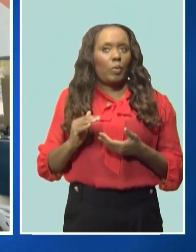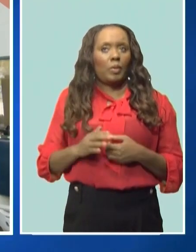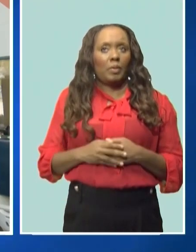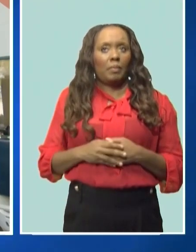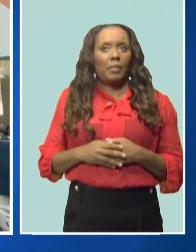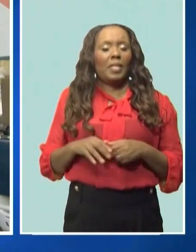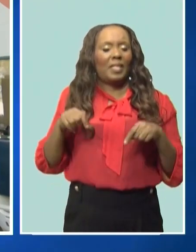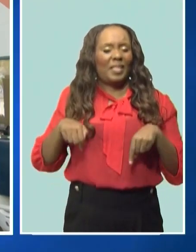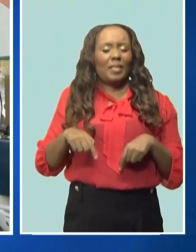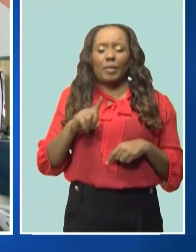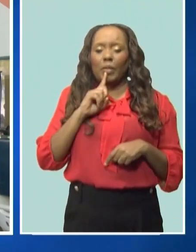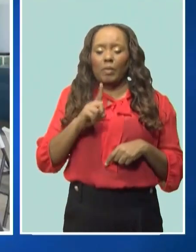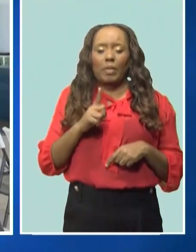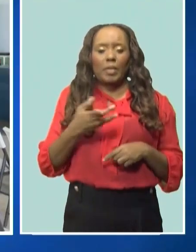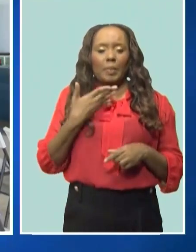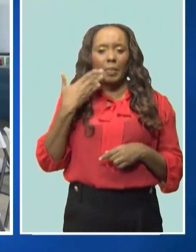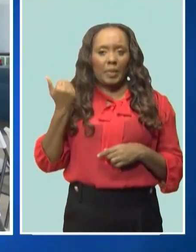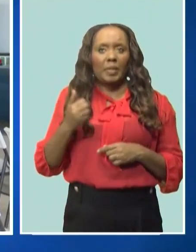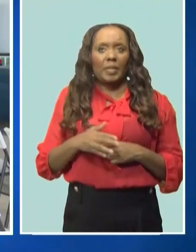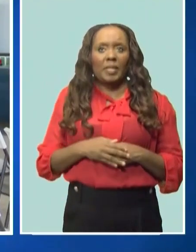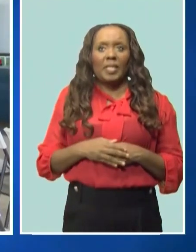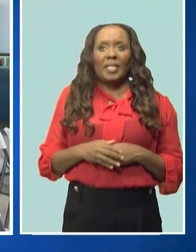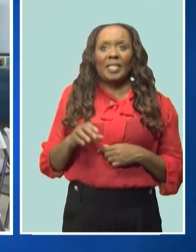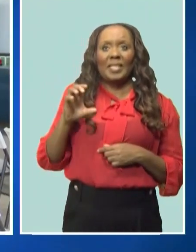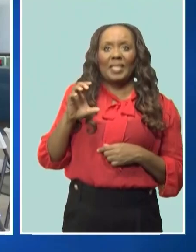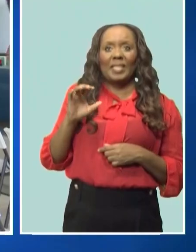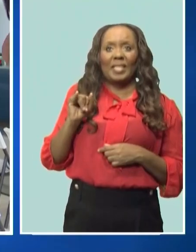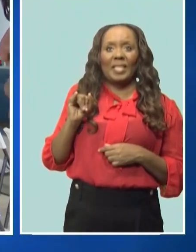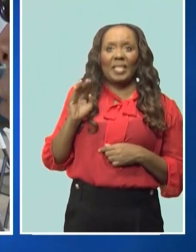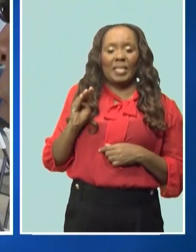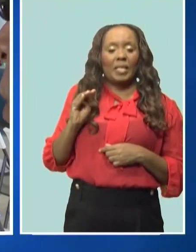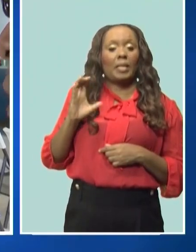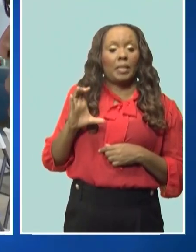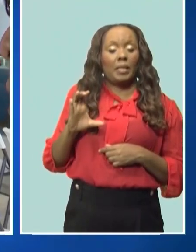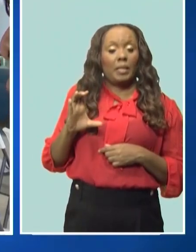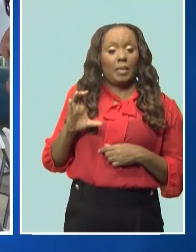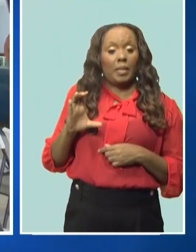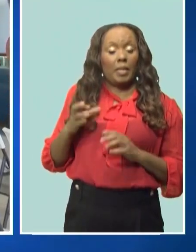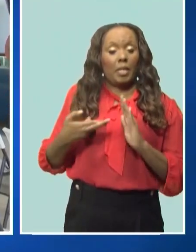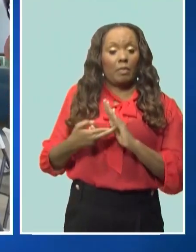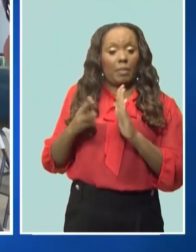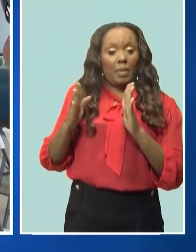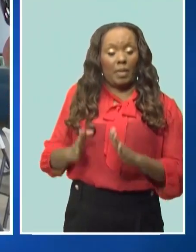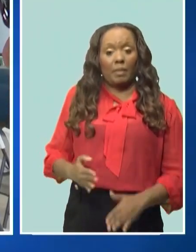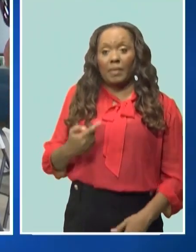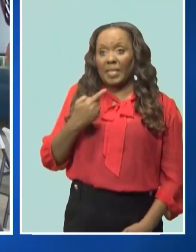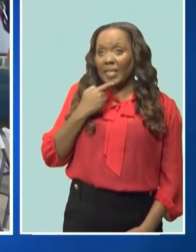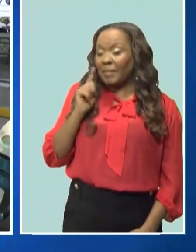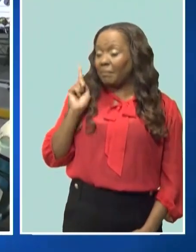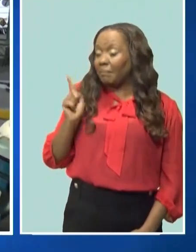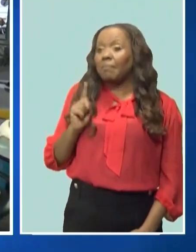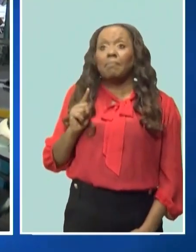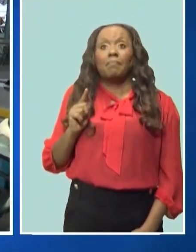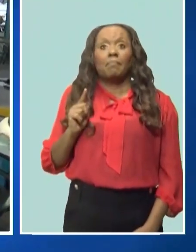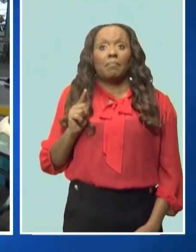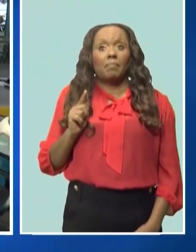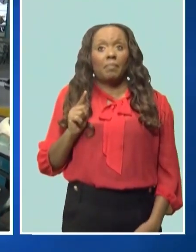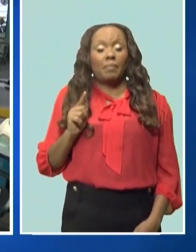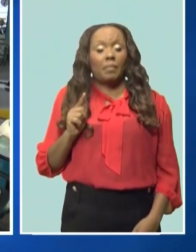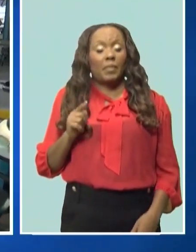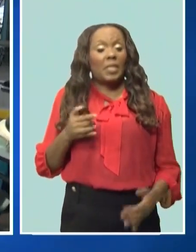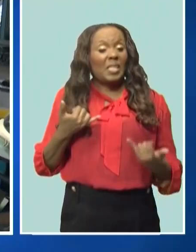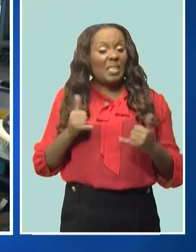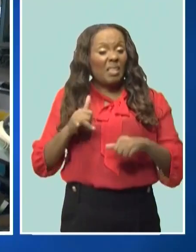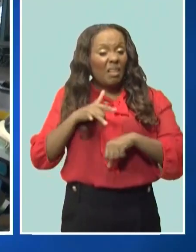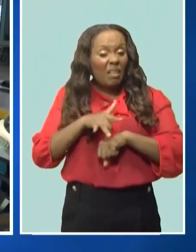should be your first stop. Branch manager at CIBC Wildy, Francine Arthur, tells the Business Report, although it is early days